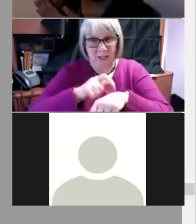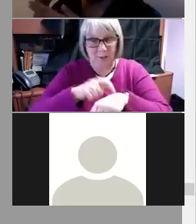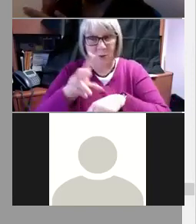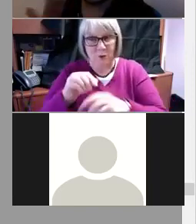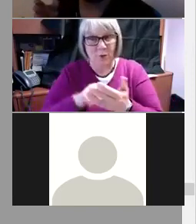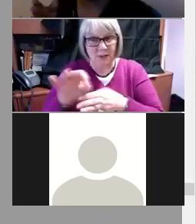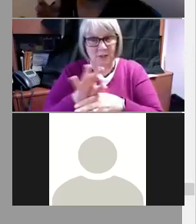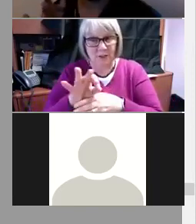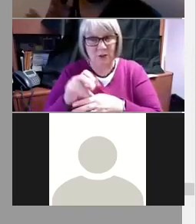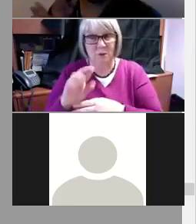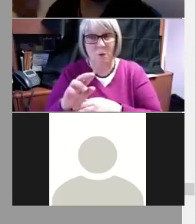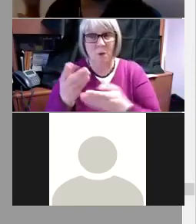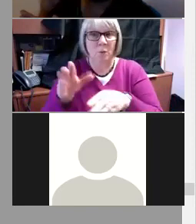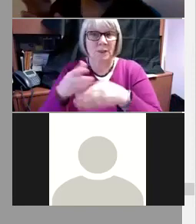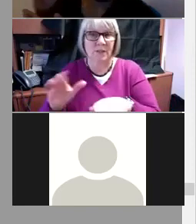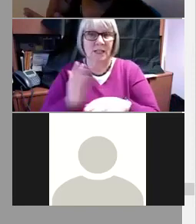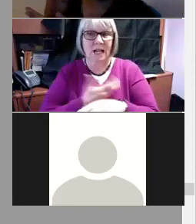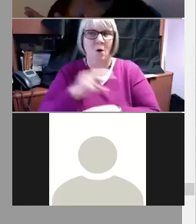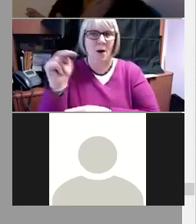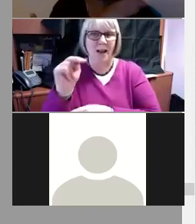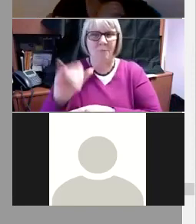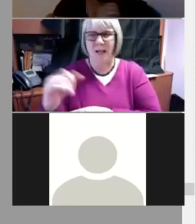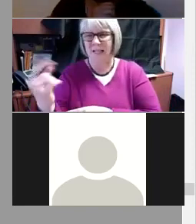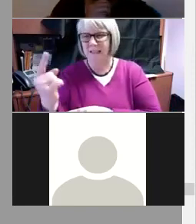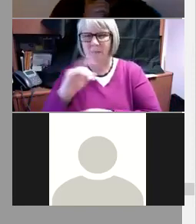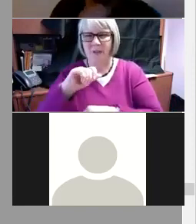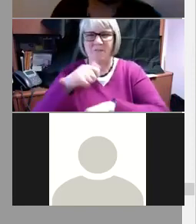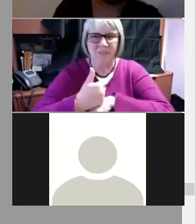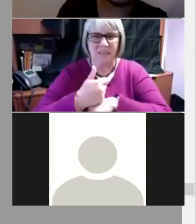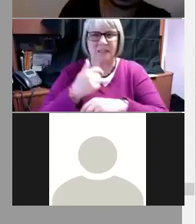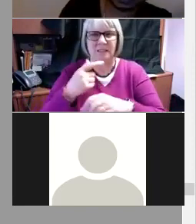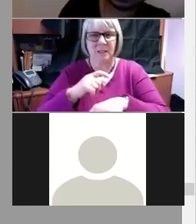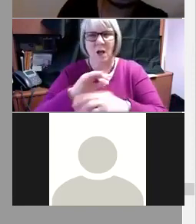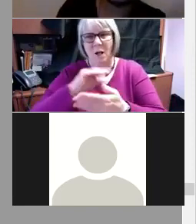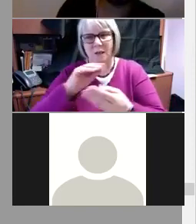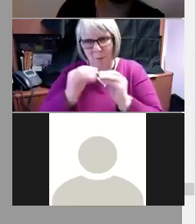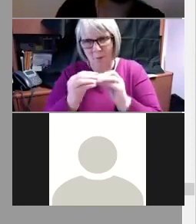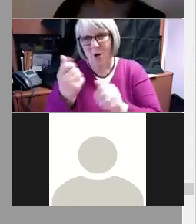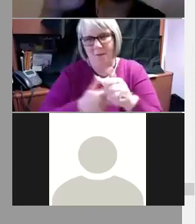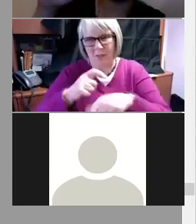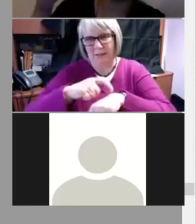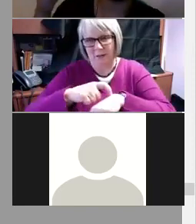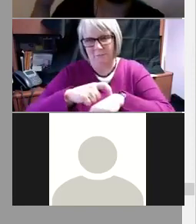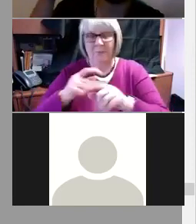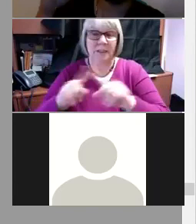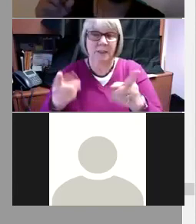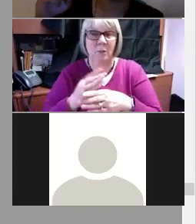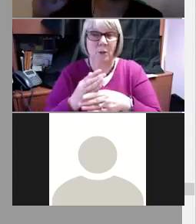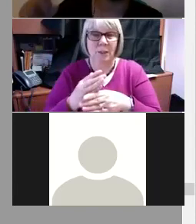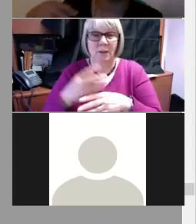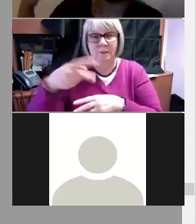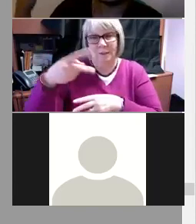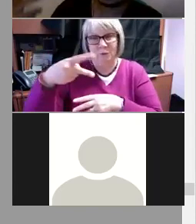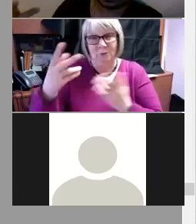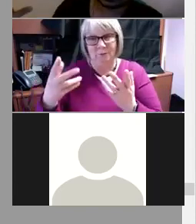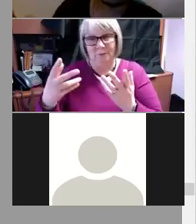are dividing our n by some fixed amount every time, right? So that is the difference between two of these recurrence relations.